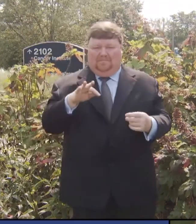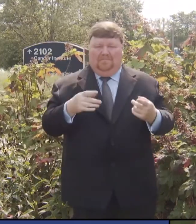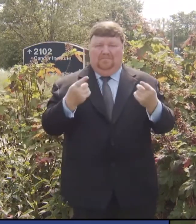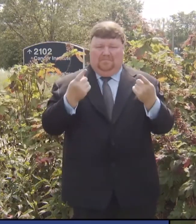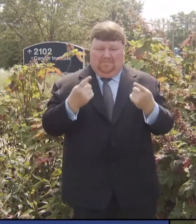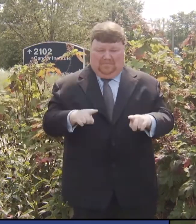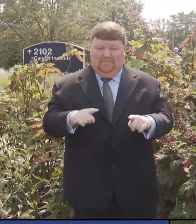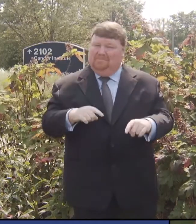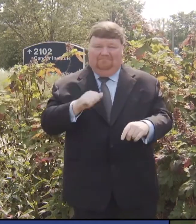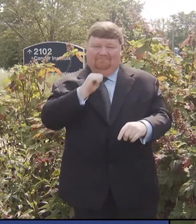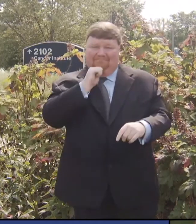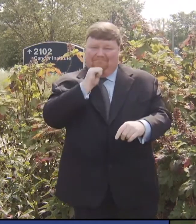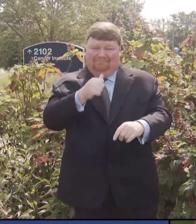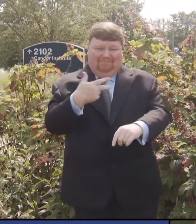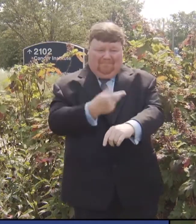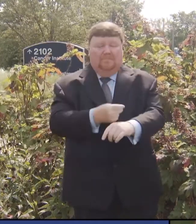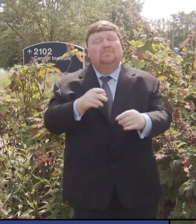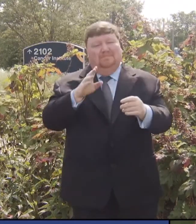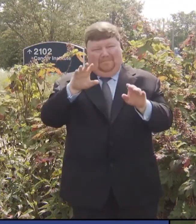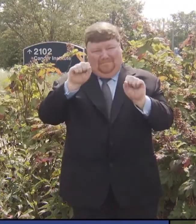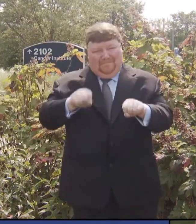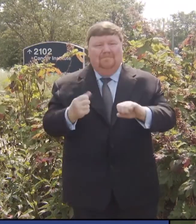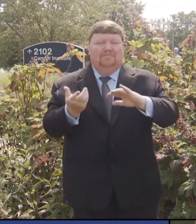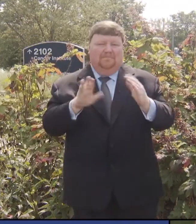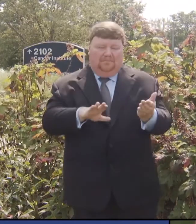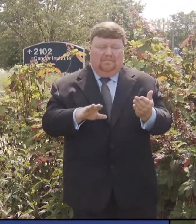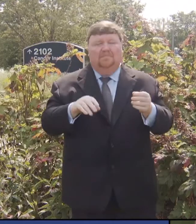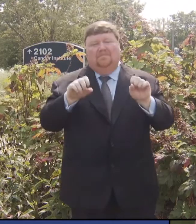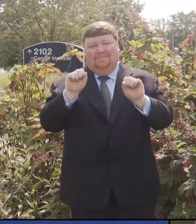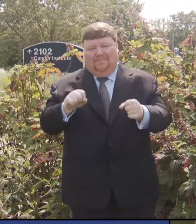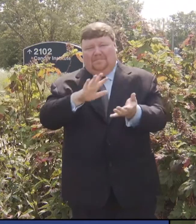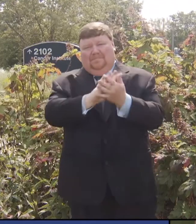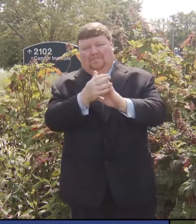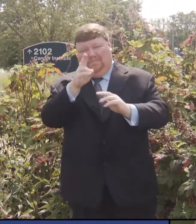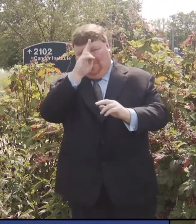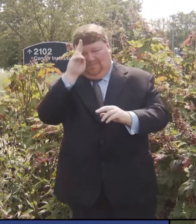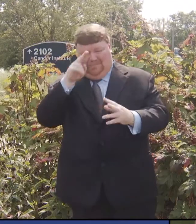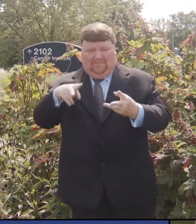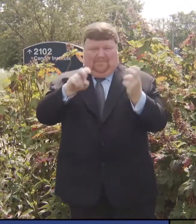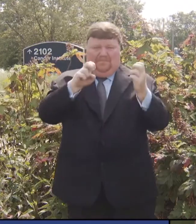to be hospitalized or to die compared to those who are not vaccinated.